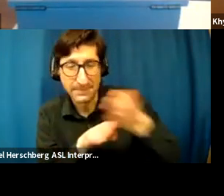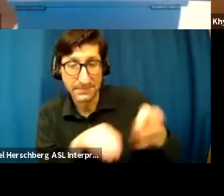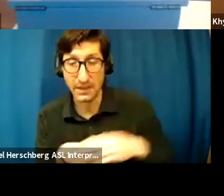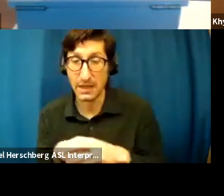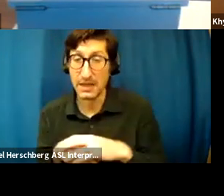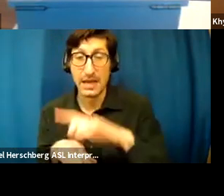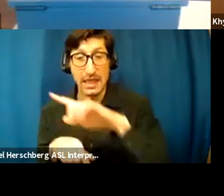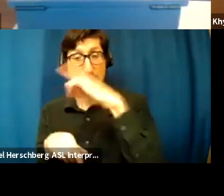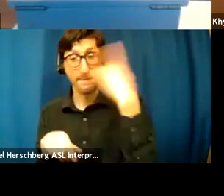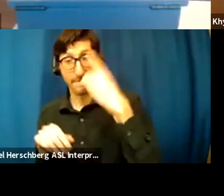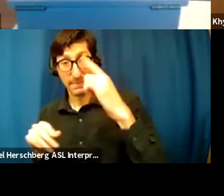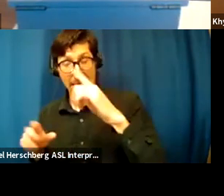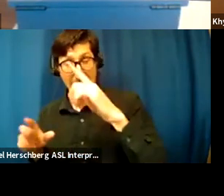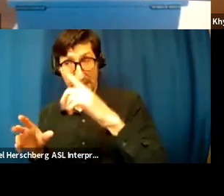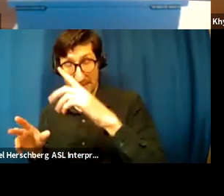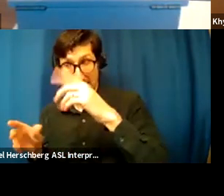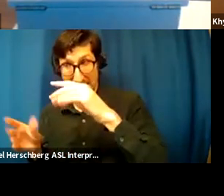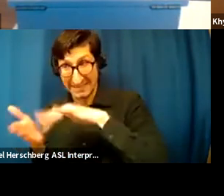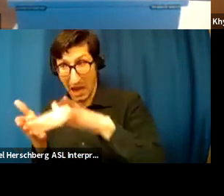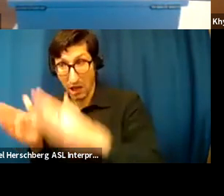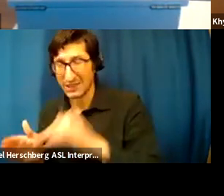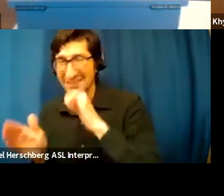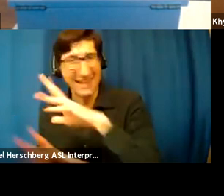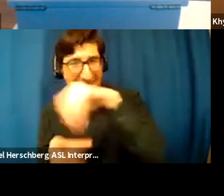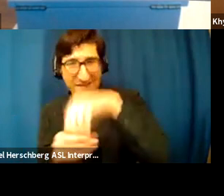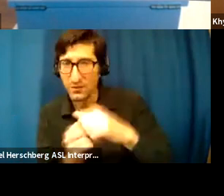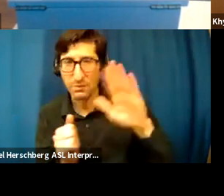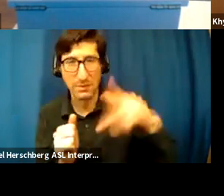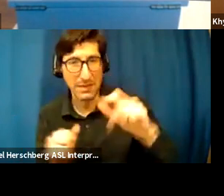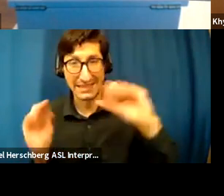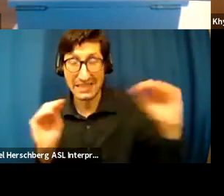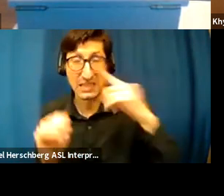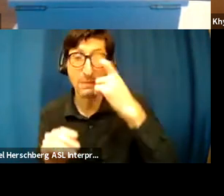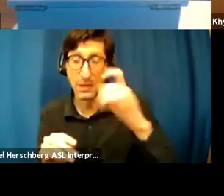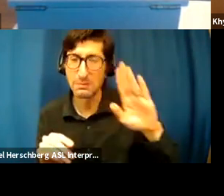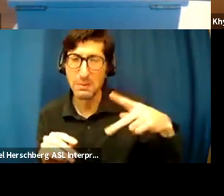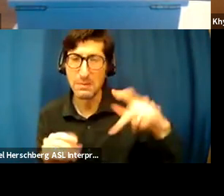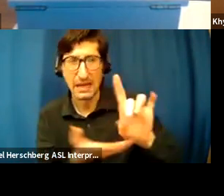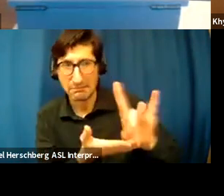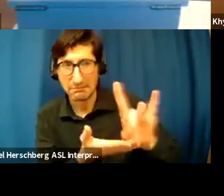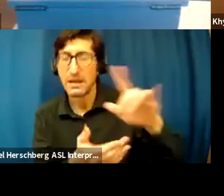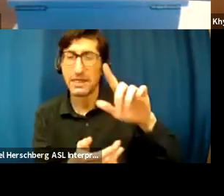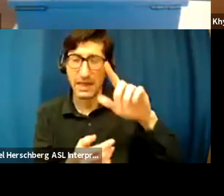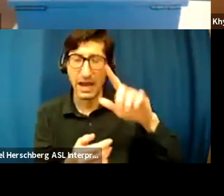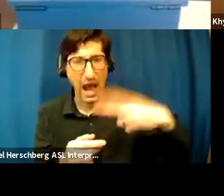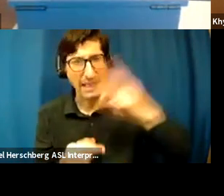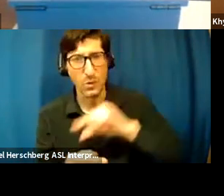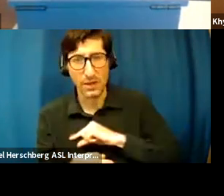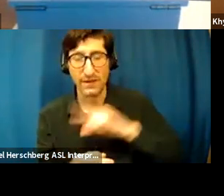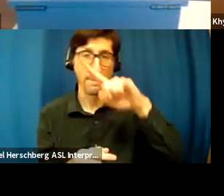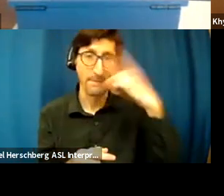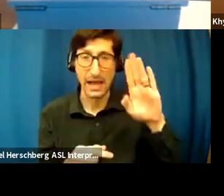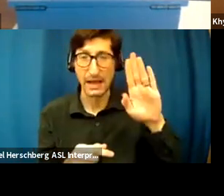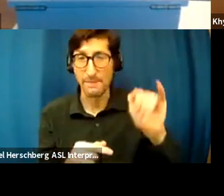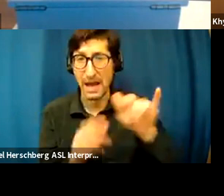not represented in teaching content because BPS eliminated its hardworking, highly qualified Black bilingual, bicultural